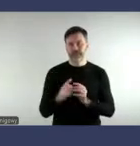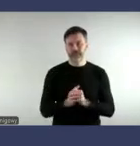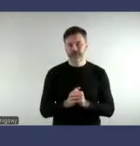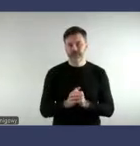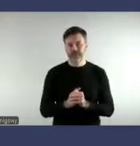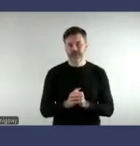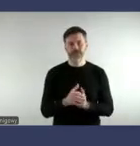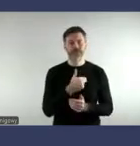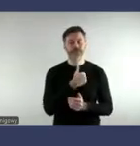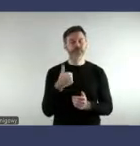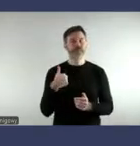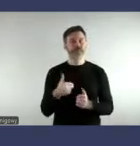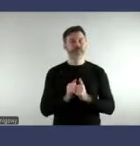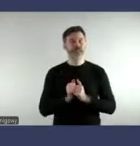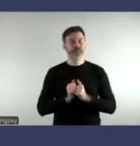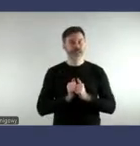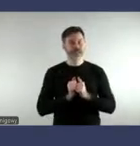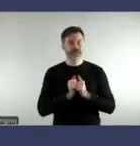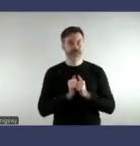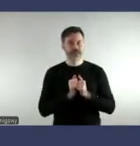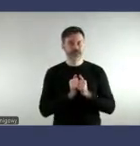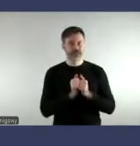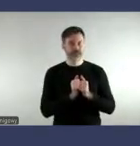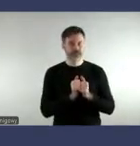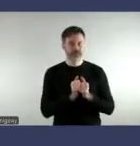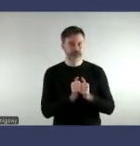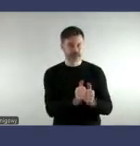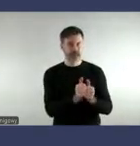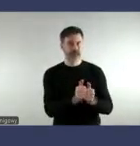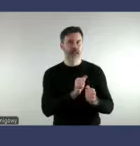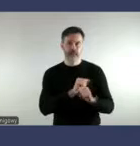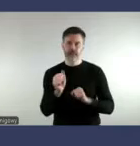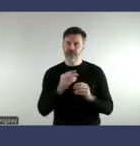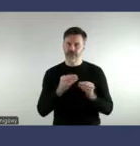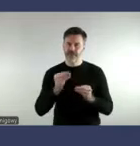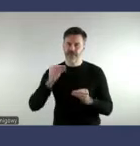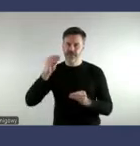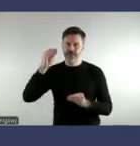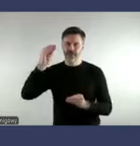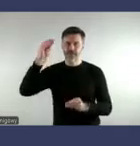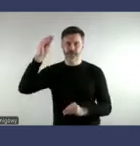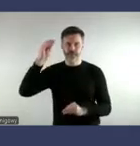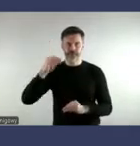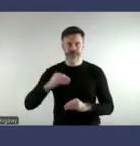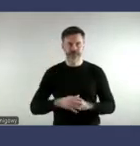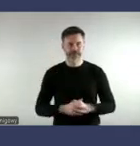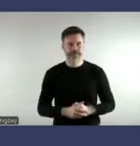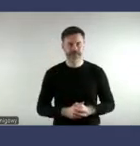consulted with us. So our tasks and our obligations have significantly increased.